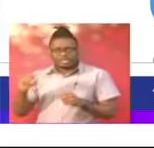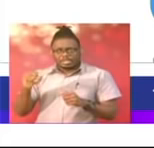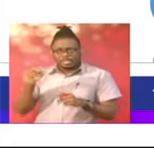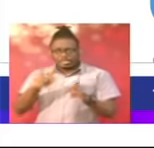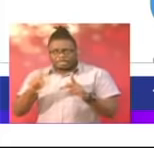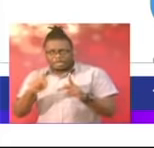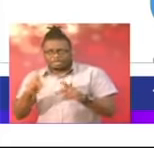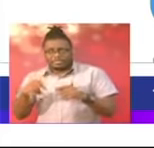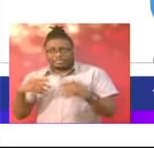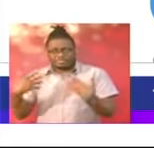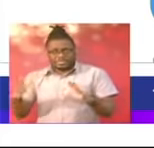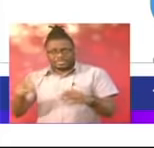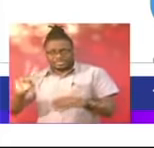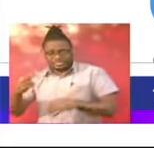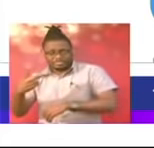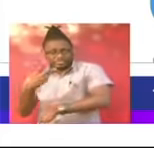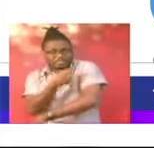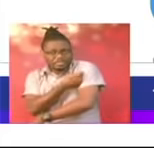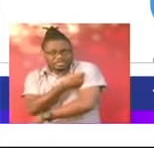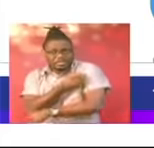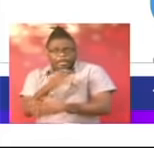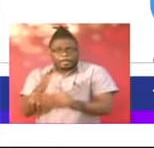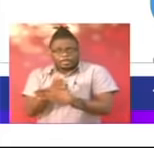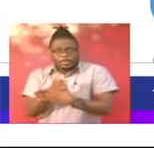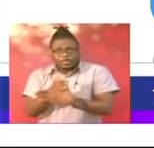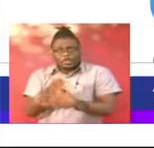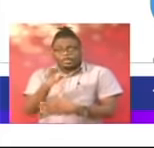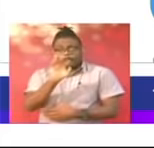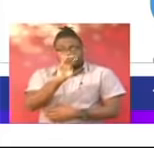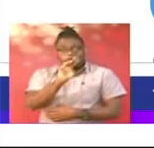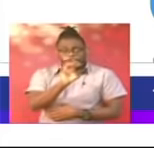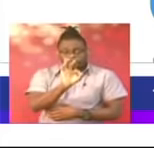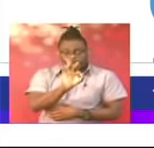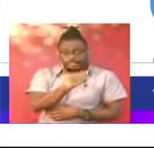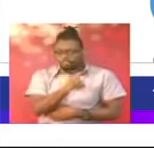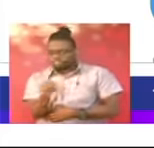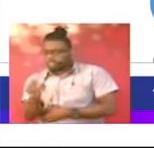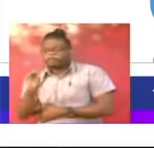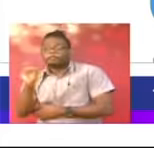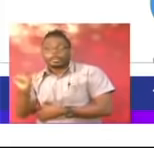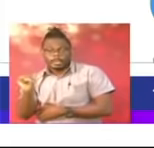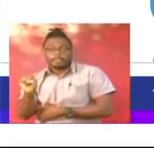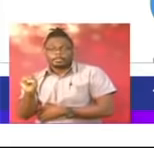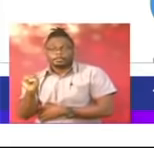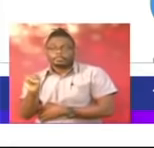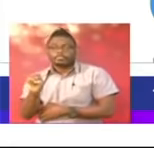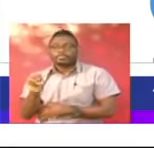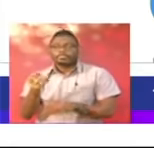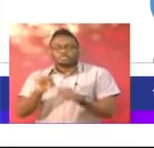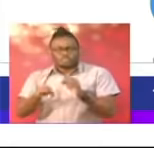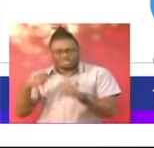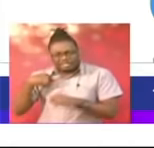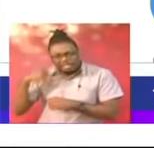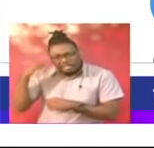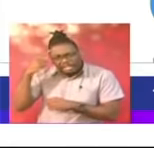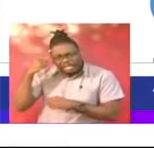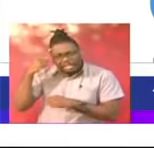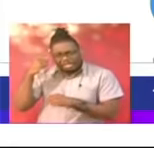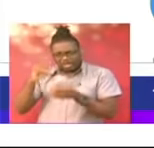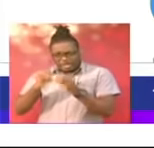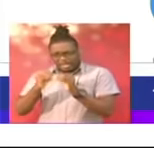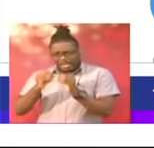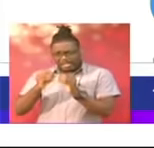and yesterday, Monday. Would you say we have an issue? It seems a bit low. Maybe you could say otherwise, but does